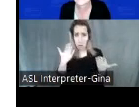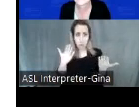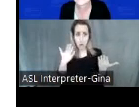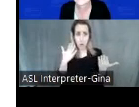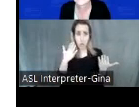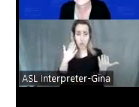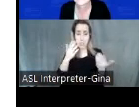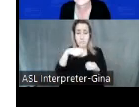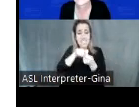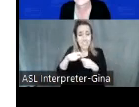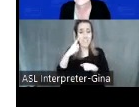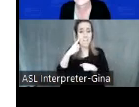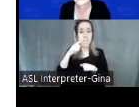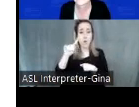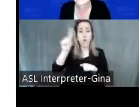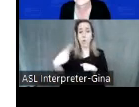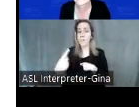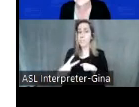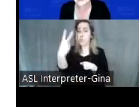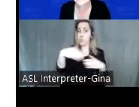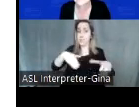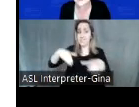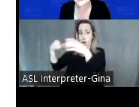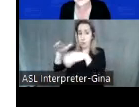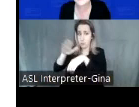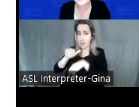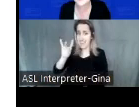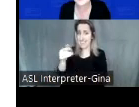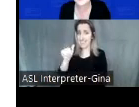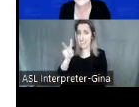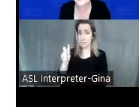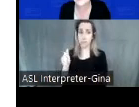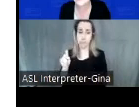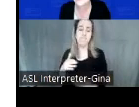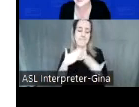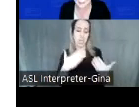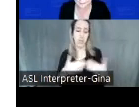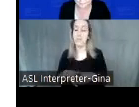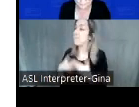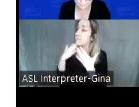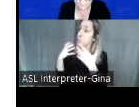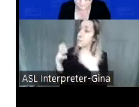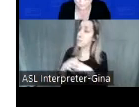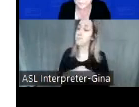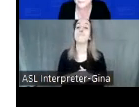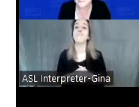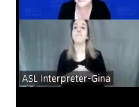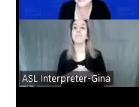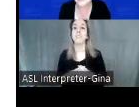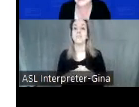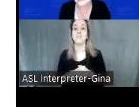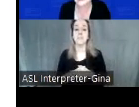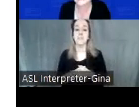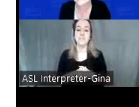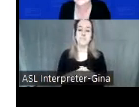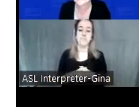two towers at 8th Avenue? Thank you. Thank you so much. Okay, give me 1 second to reset